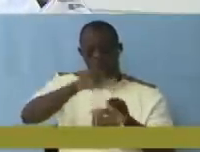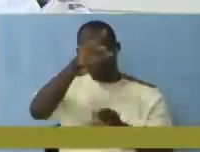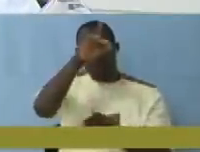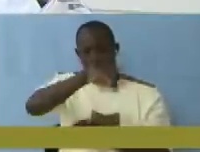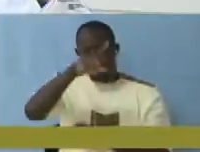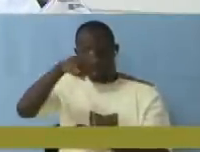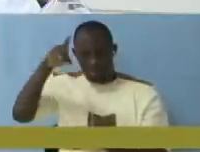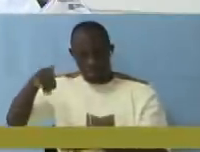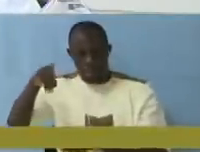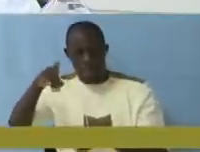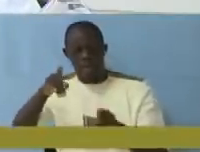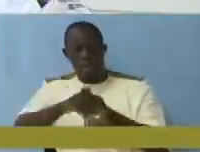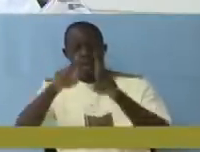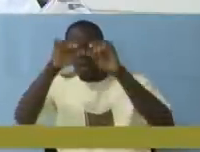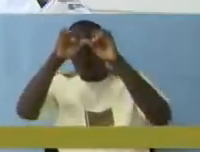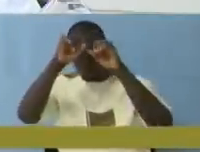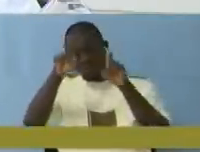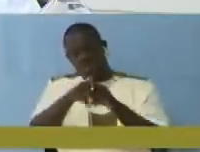PPP.